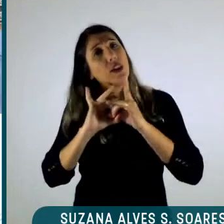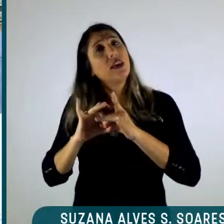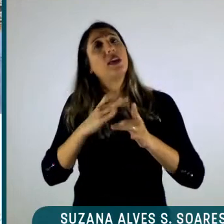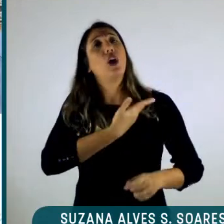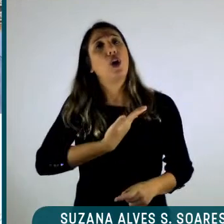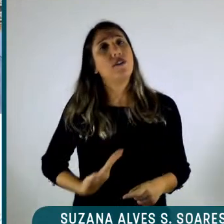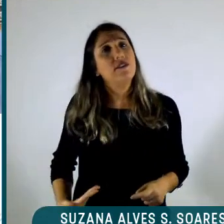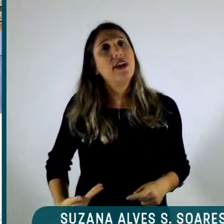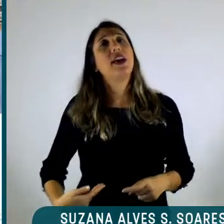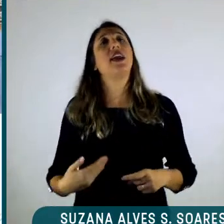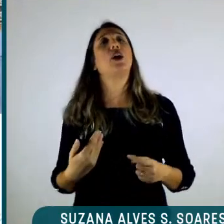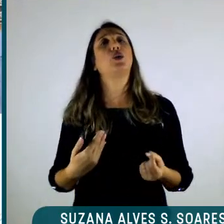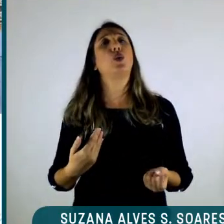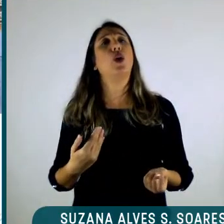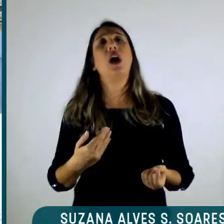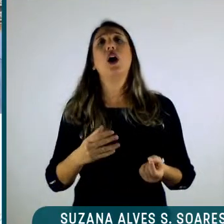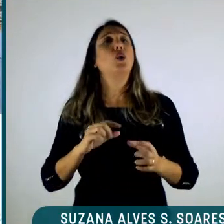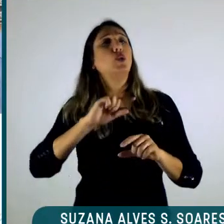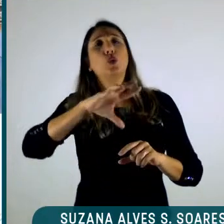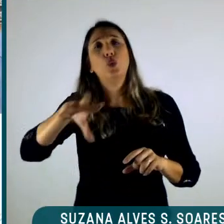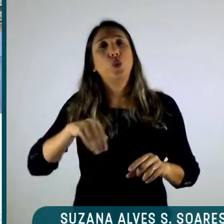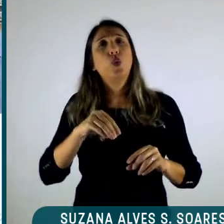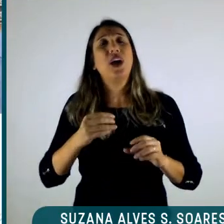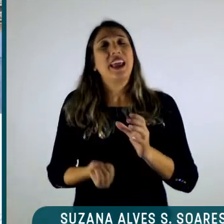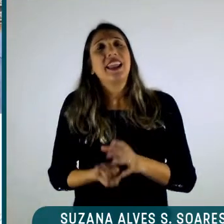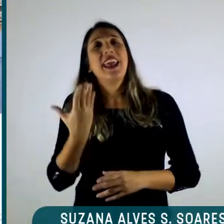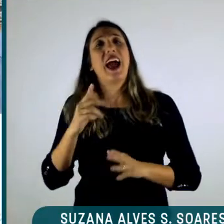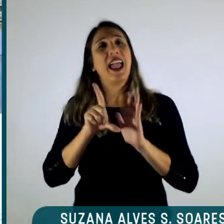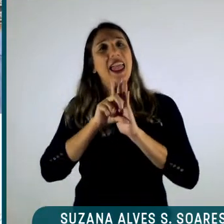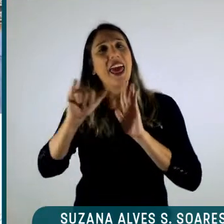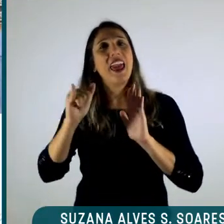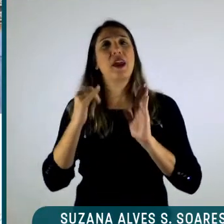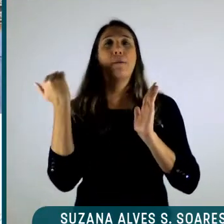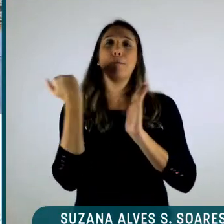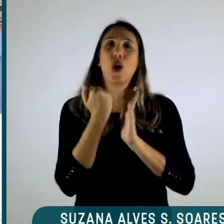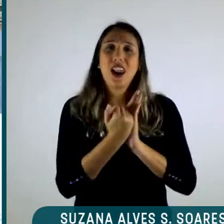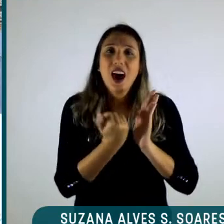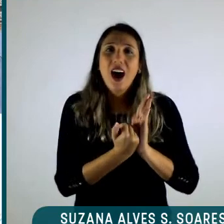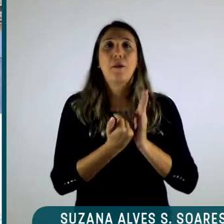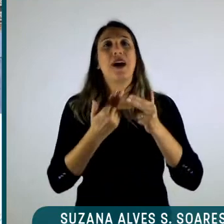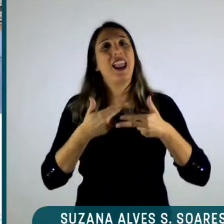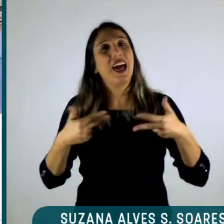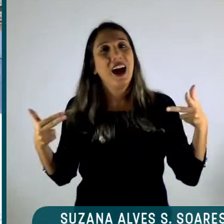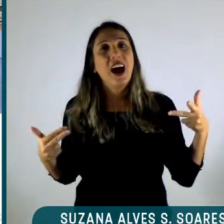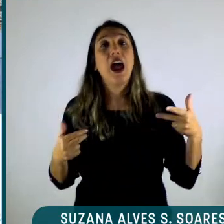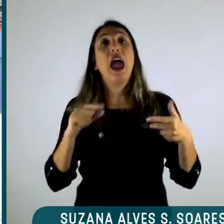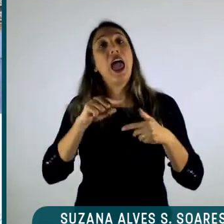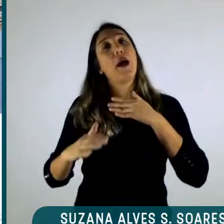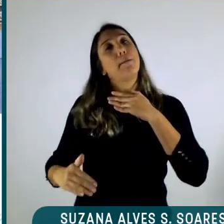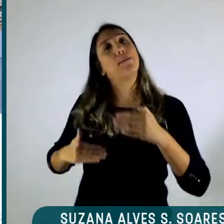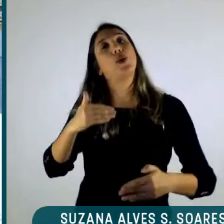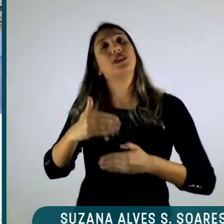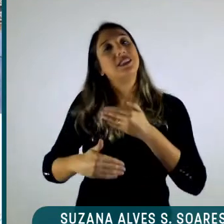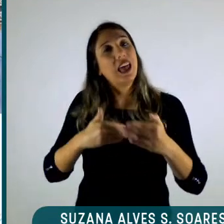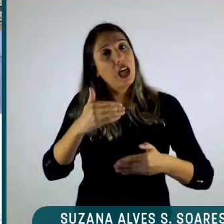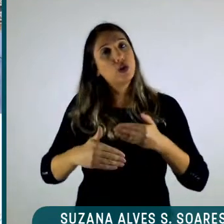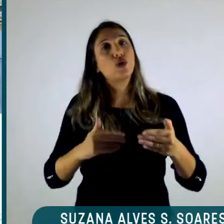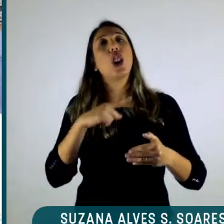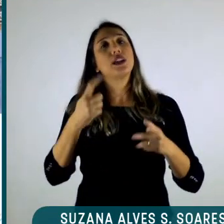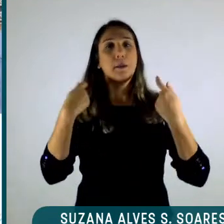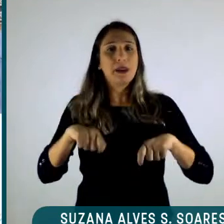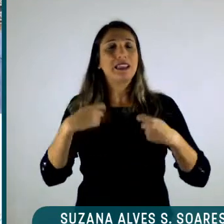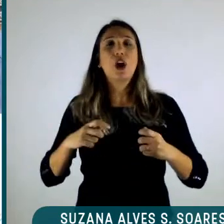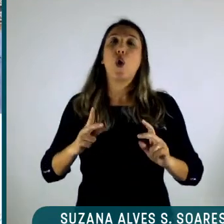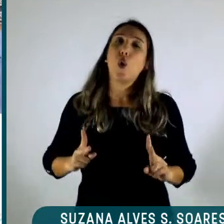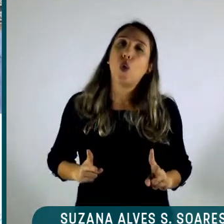we should get together with our governors, congressmen, create laws, programs, a process